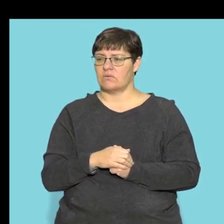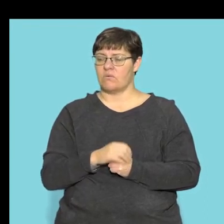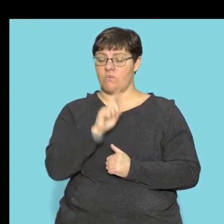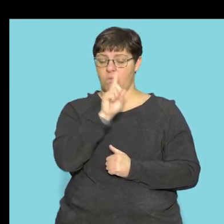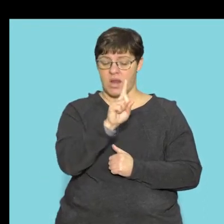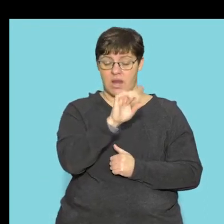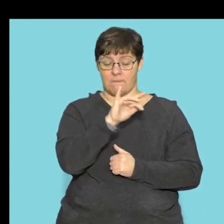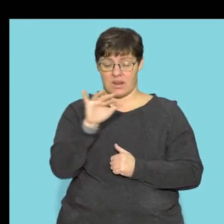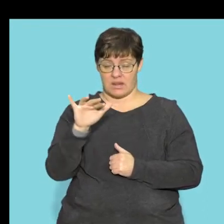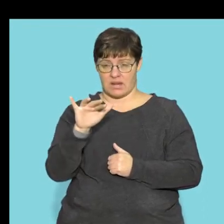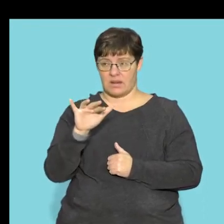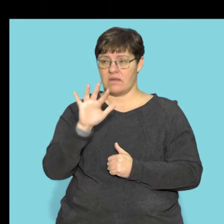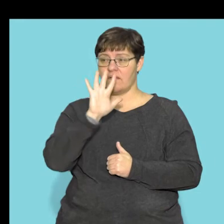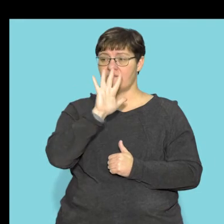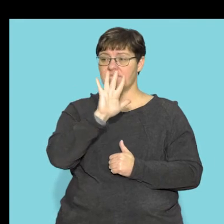1,571,000.